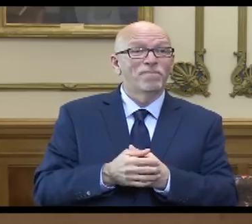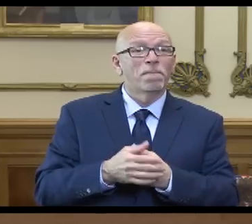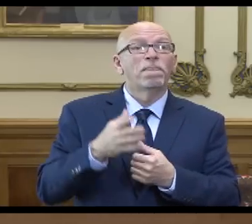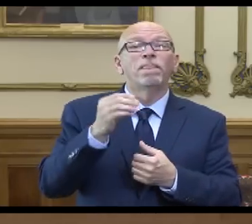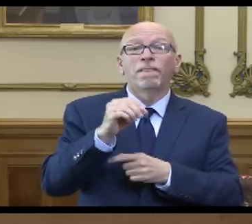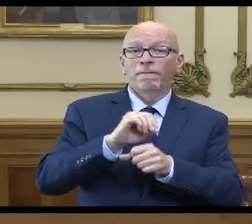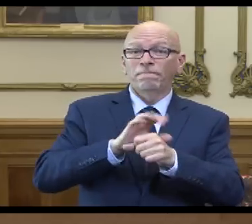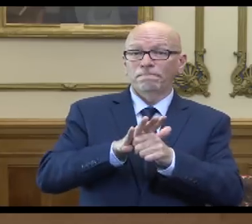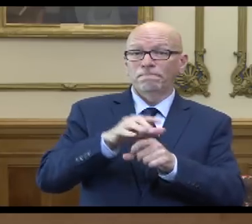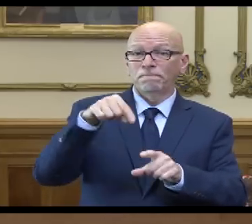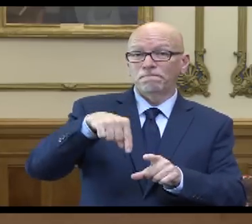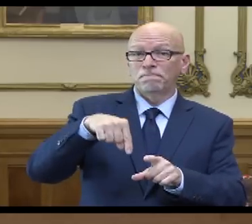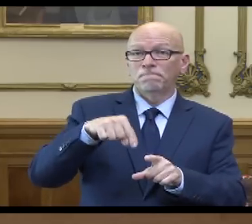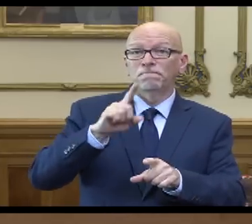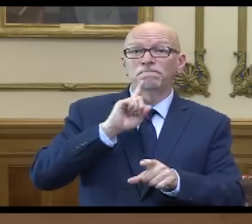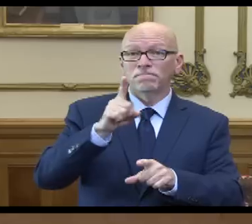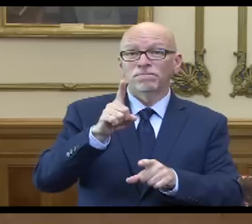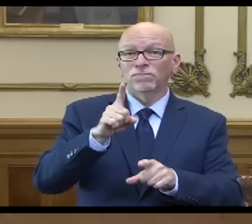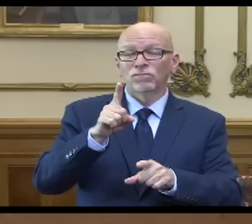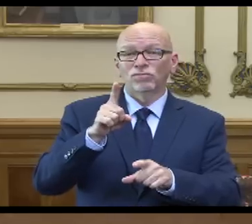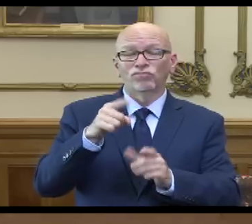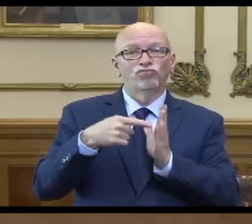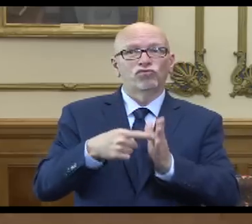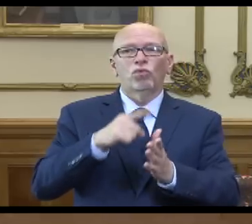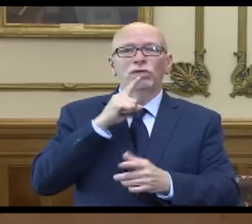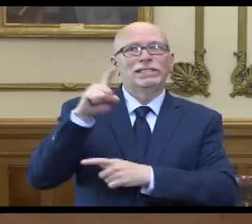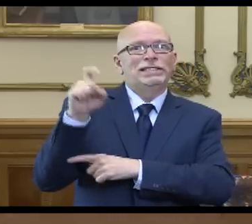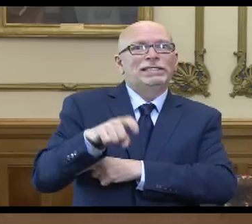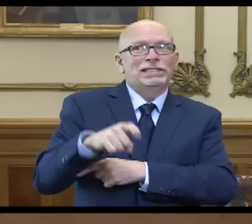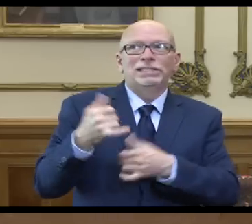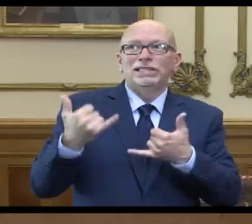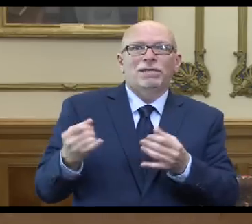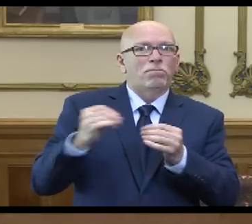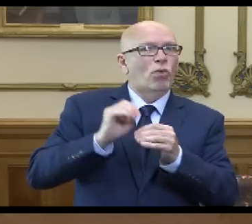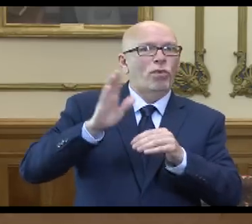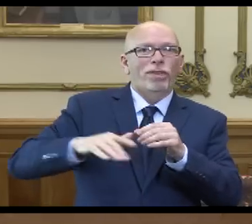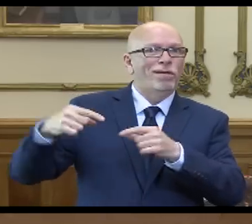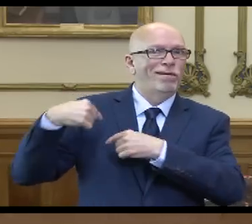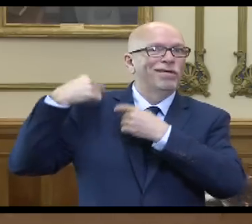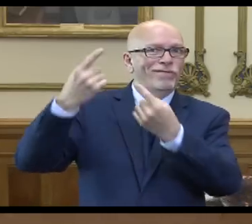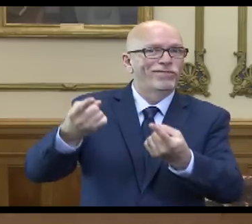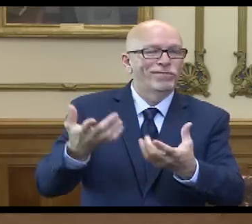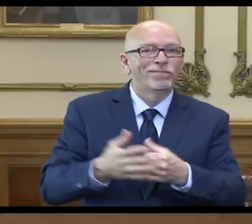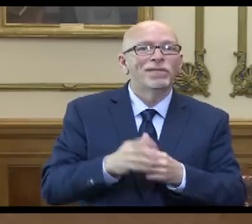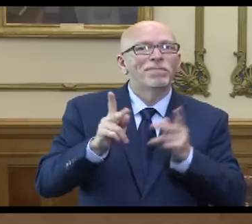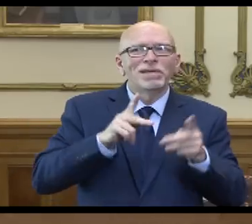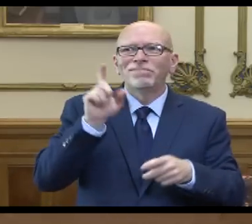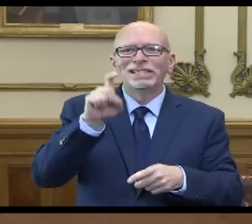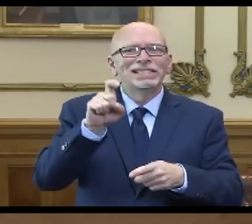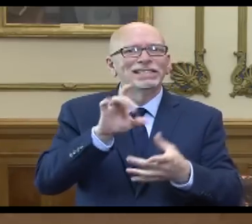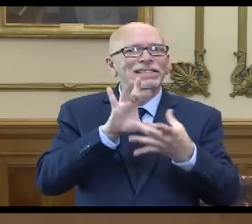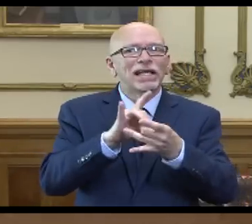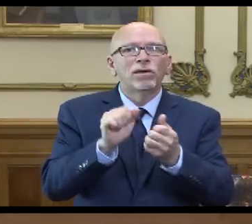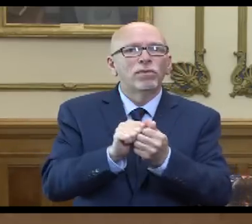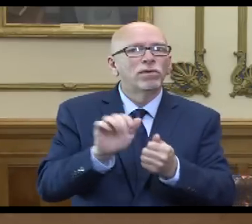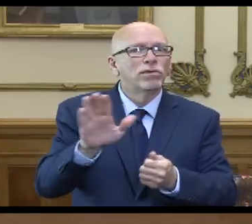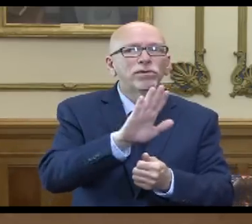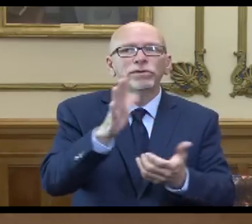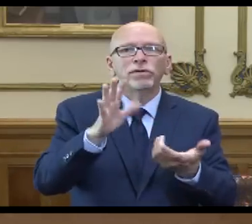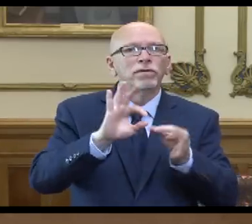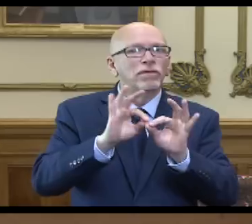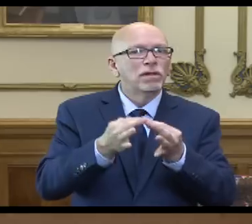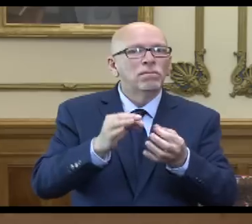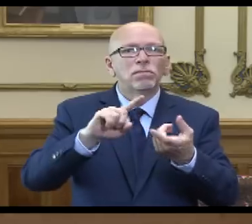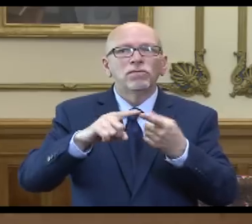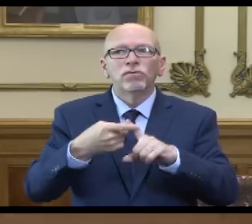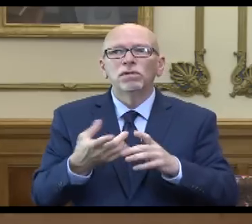And COVID-19 has driven that need home now more than ever. People need to connect with their loved ones.